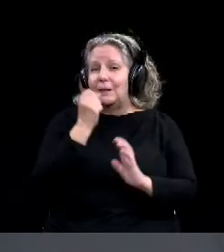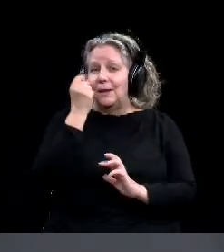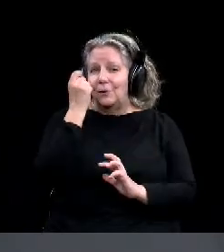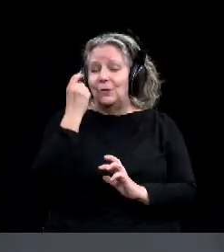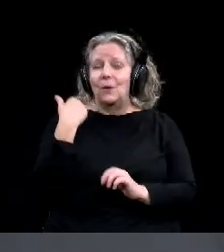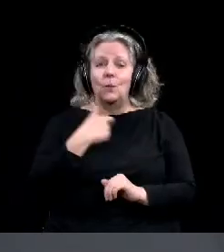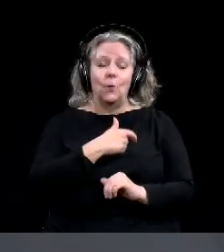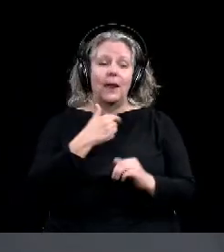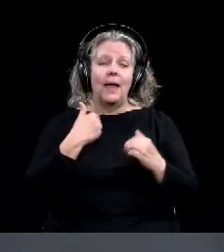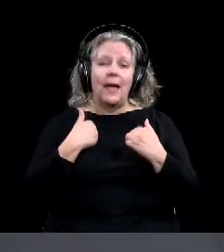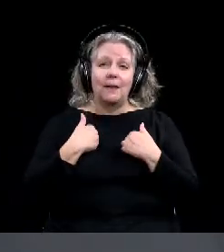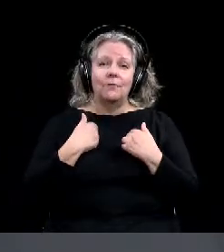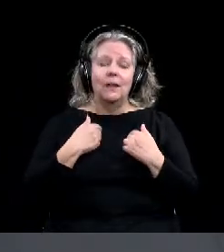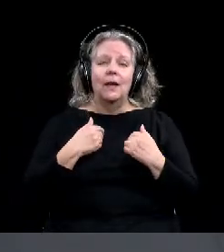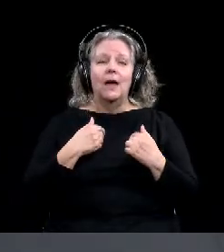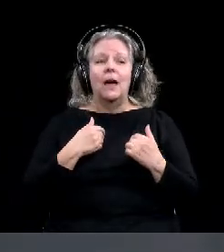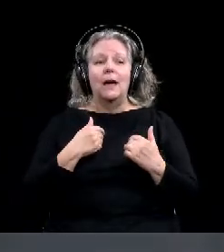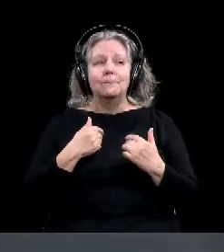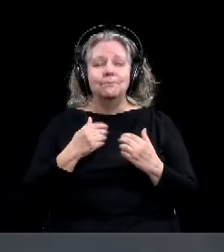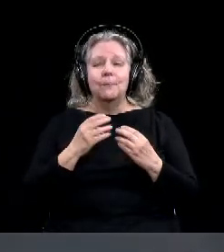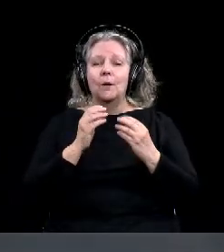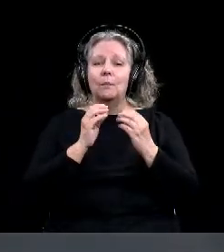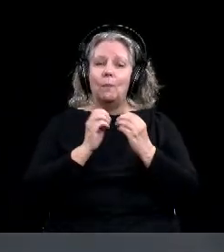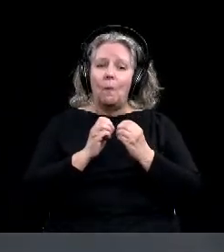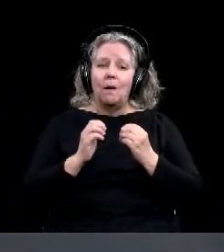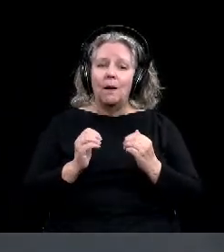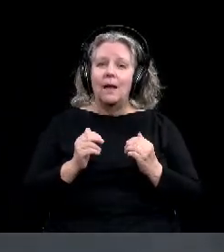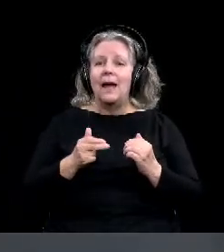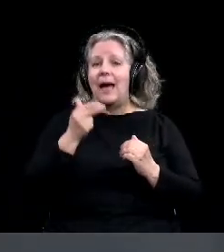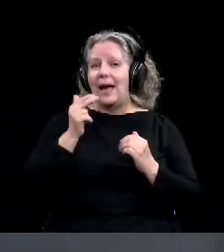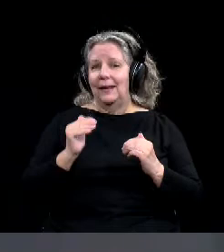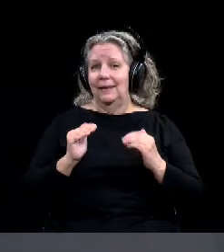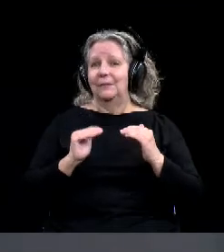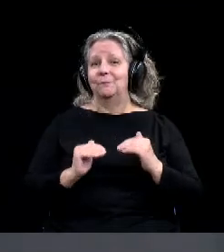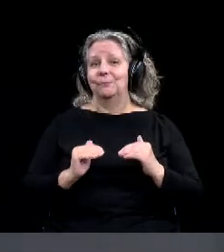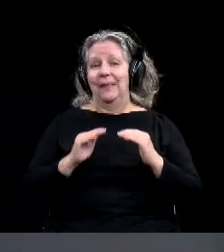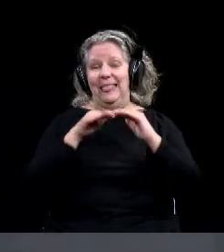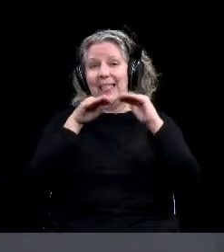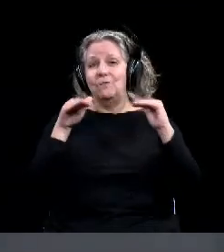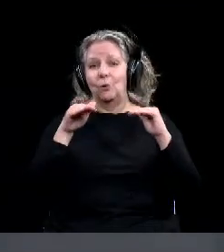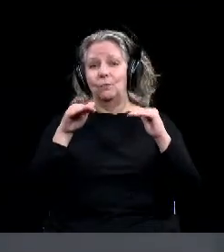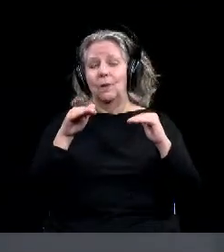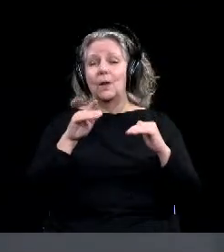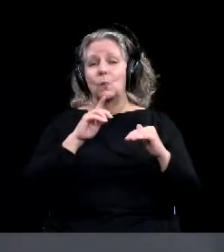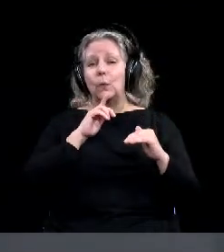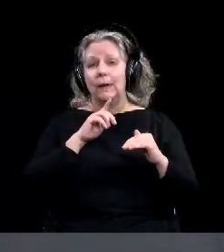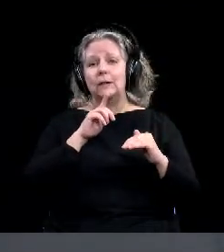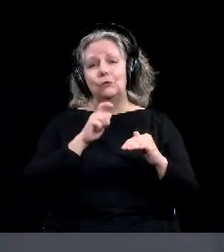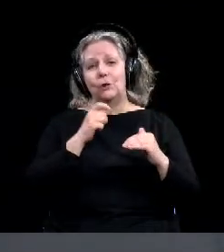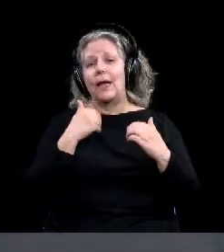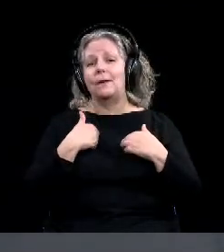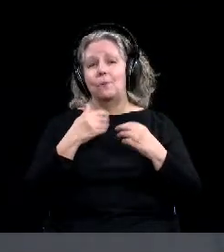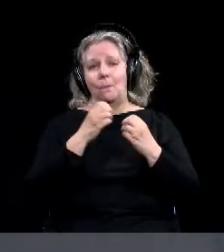that we deserve a larger allocation this time. So thank you very much. I feel